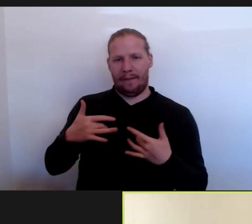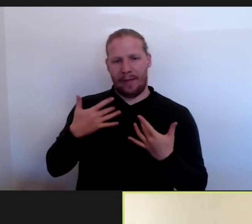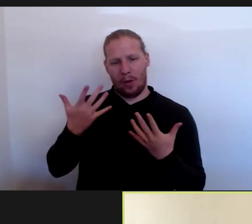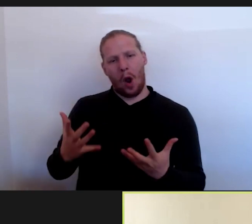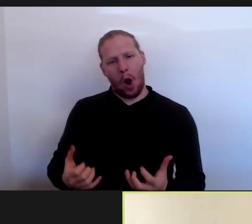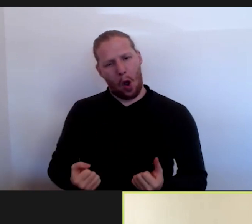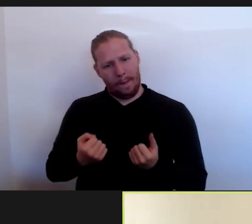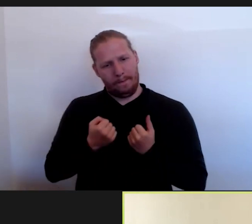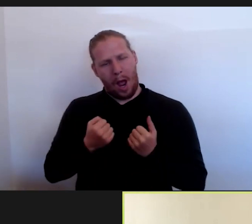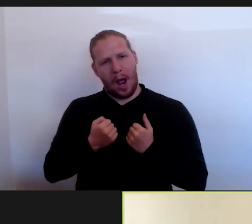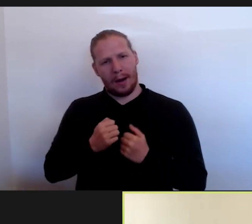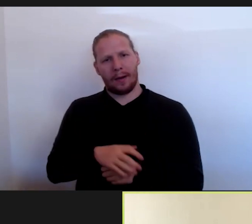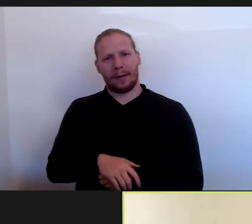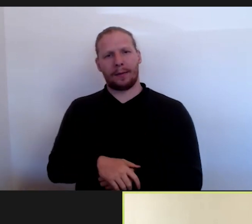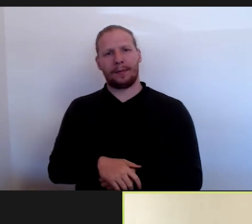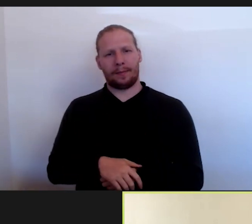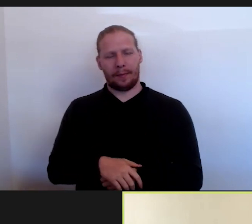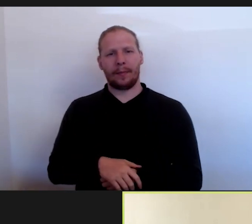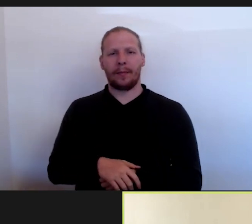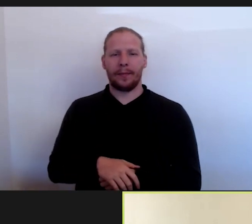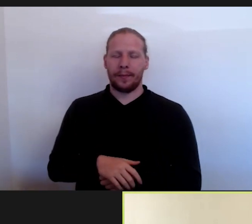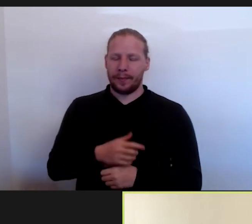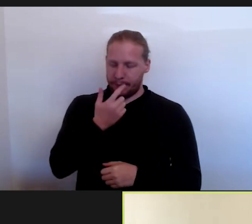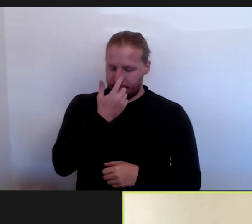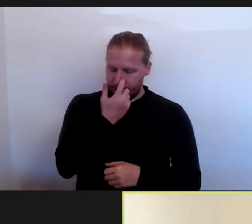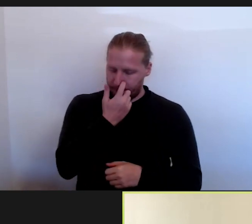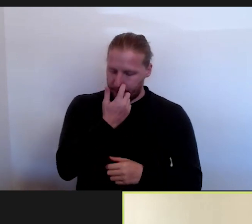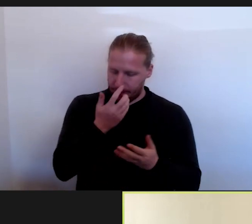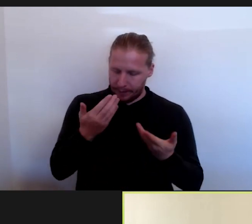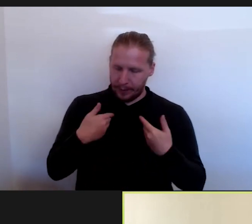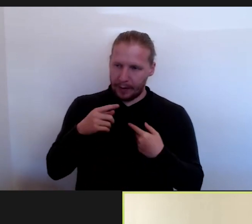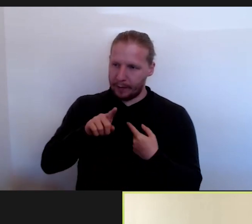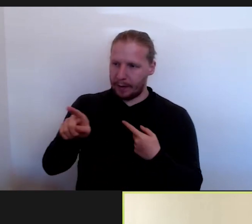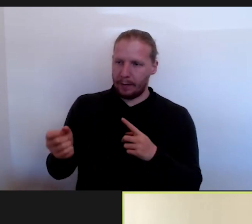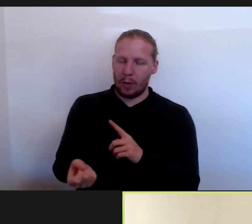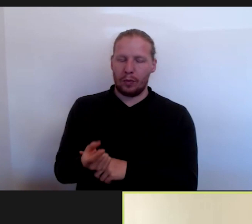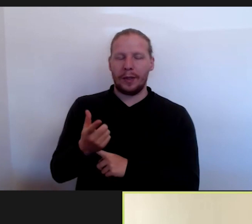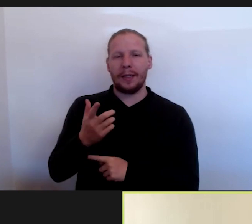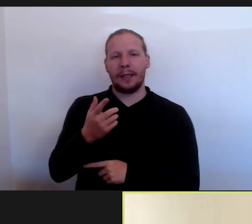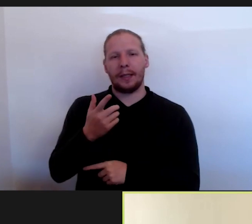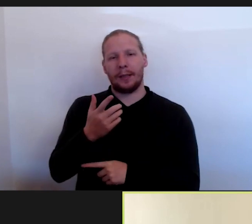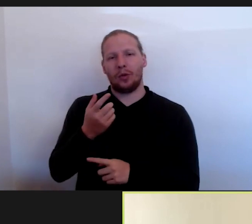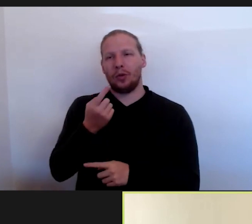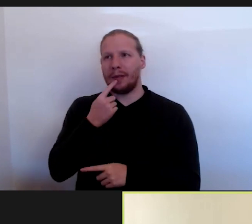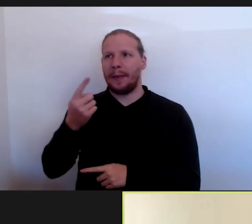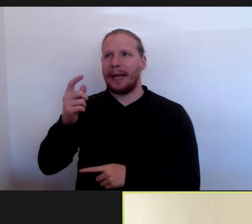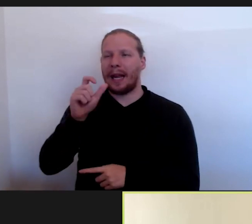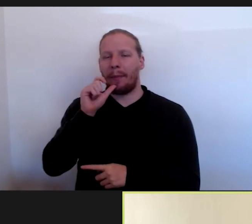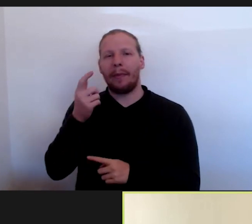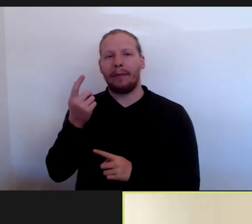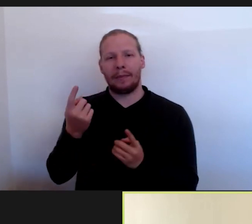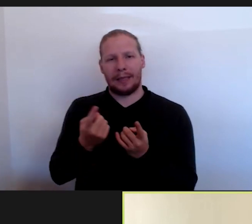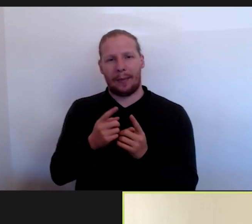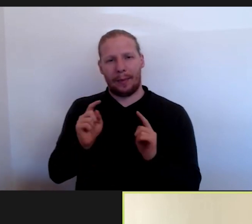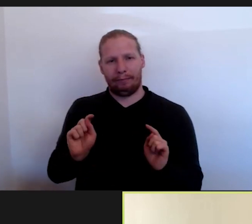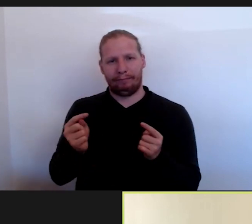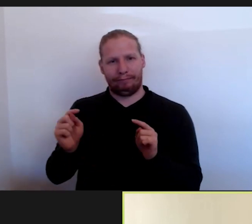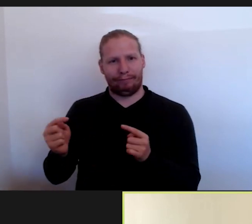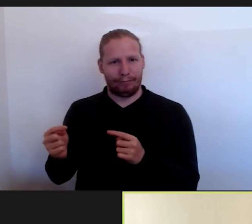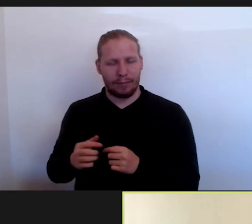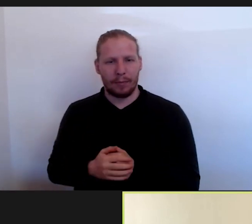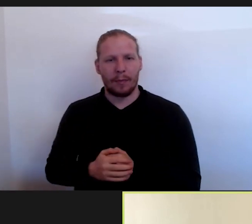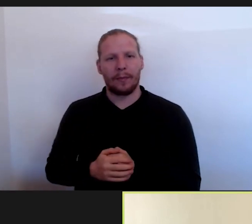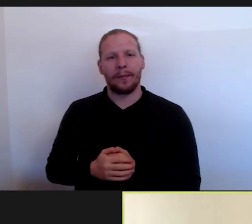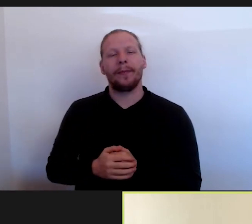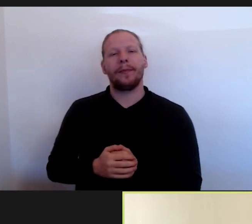up, even if it is something very critical, and challenge the people? Oftentimes, when I am in different spaces of advocacy spaces, and if